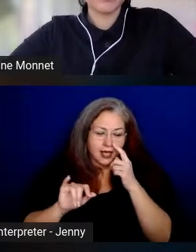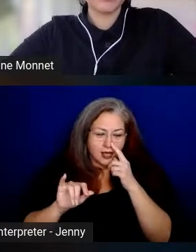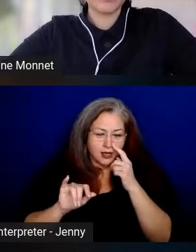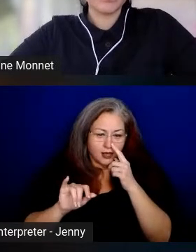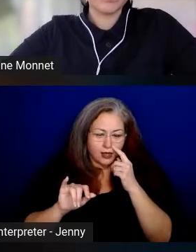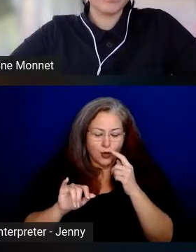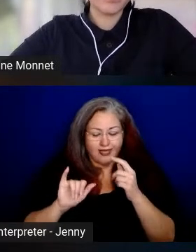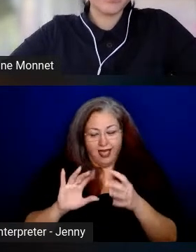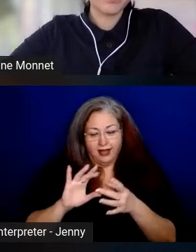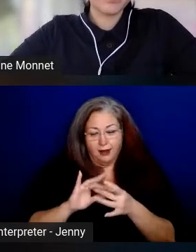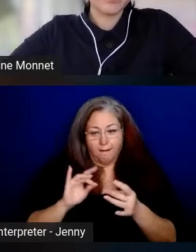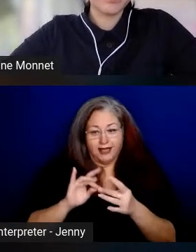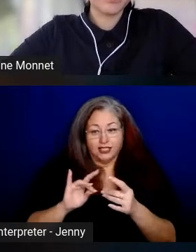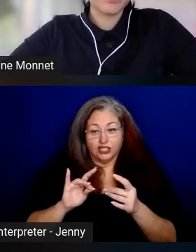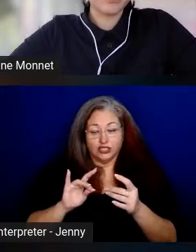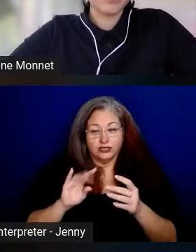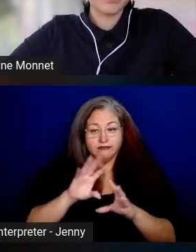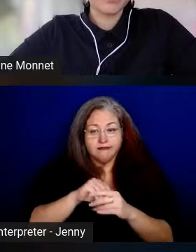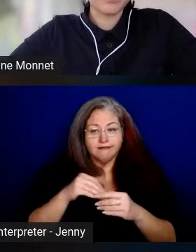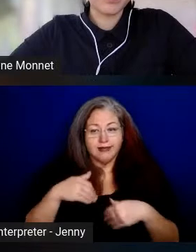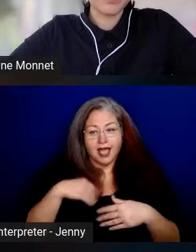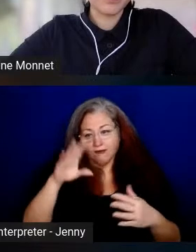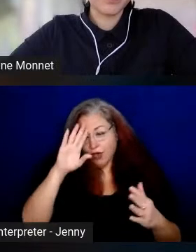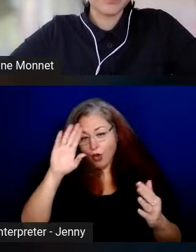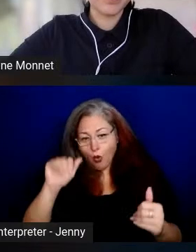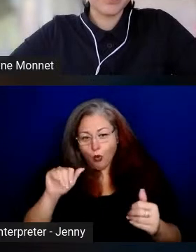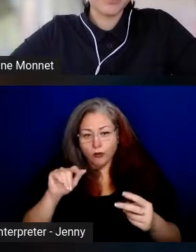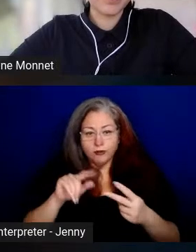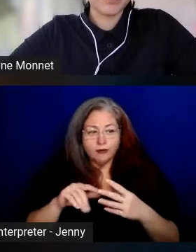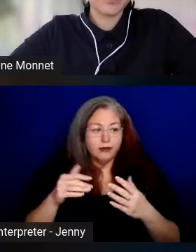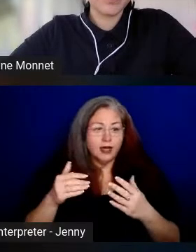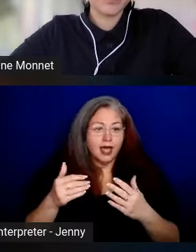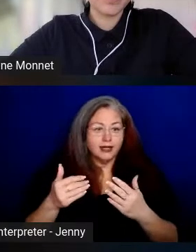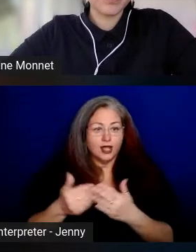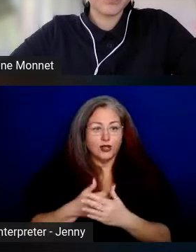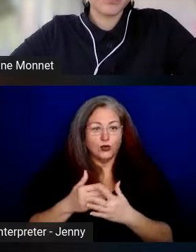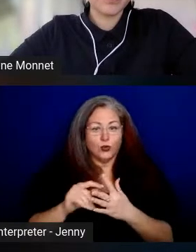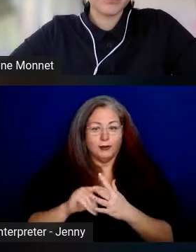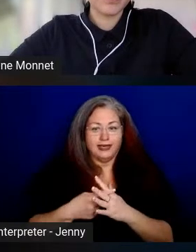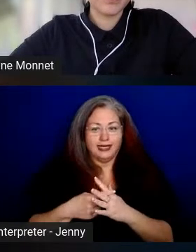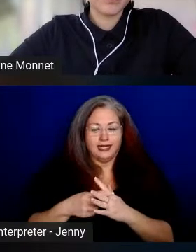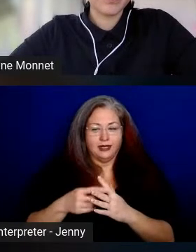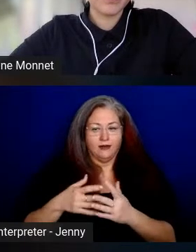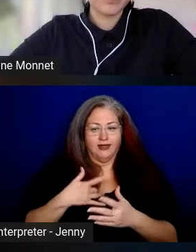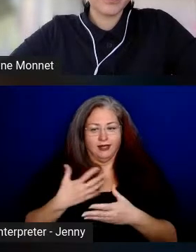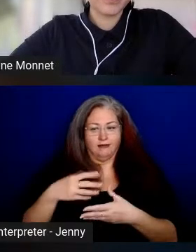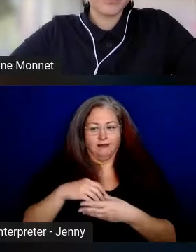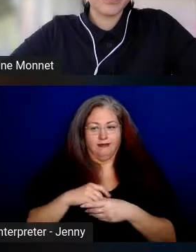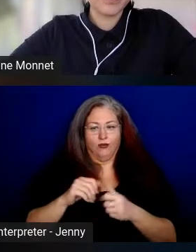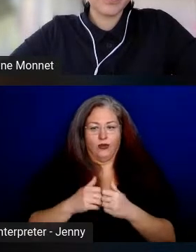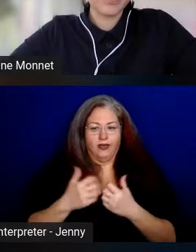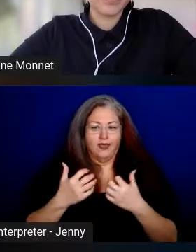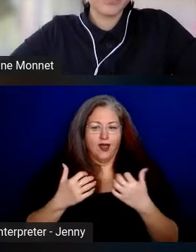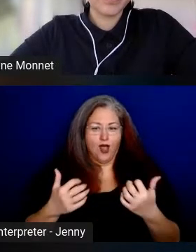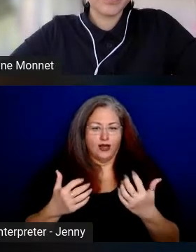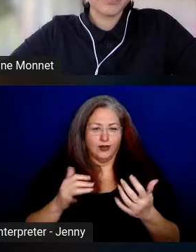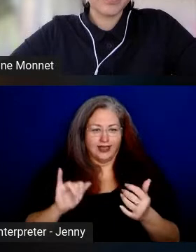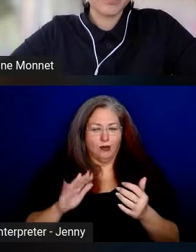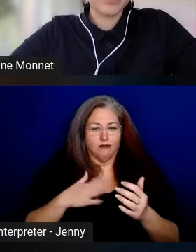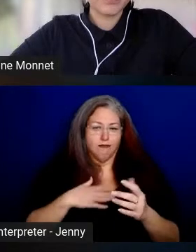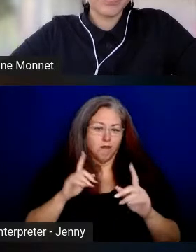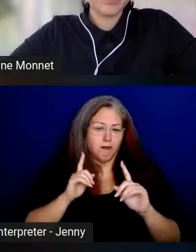the message of hope and a new beginning remains in the audience. So that was I was looking for.